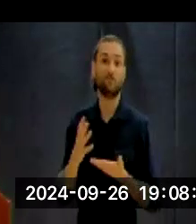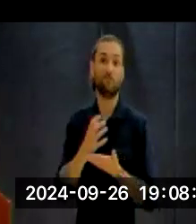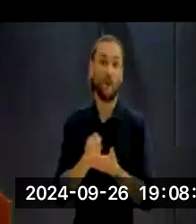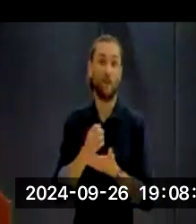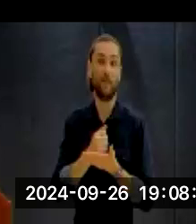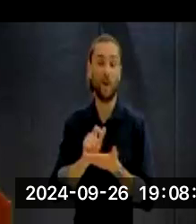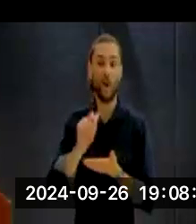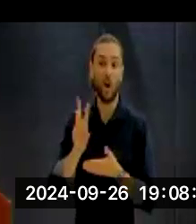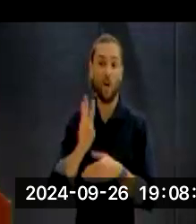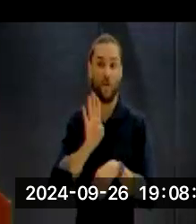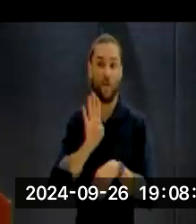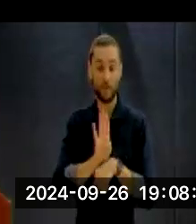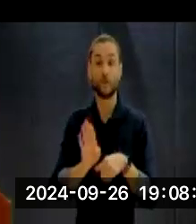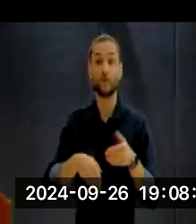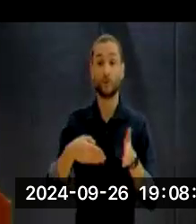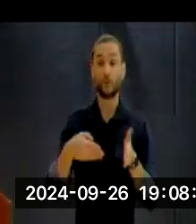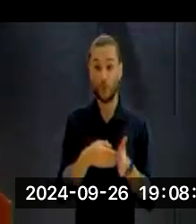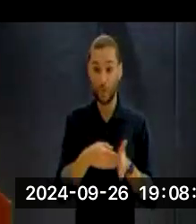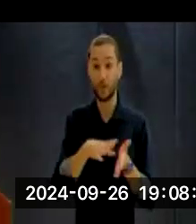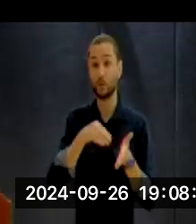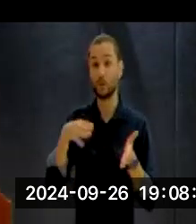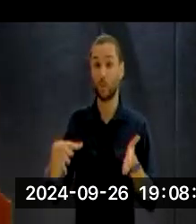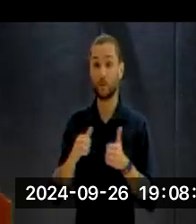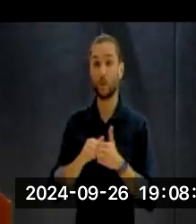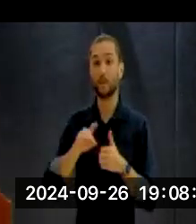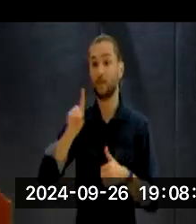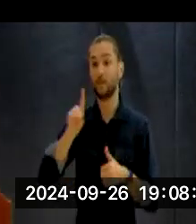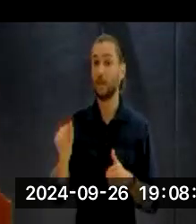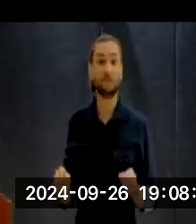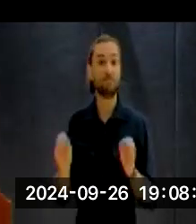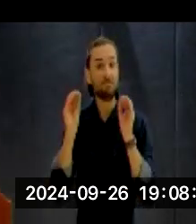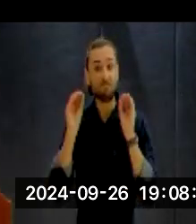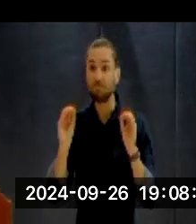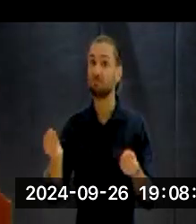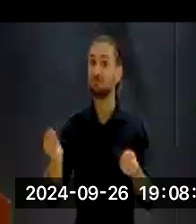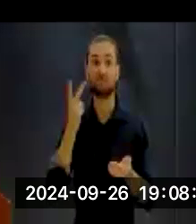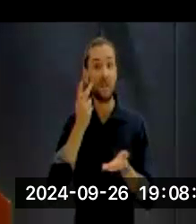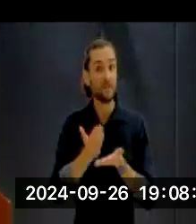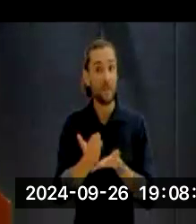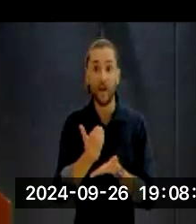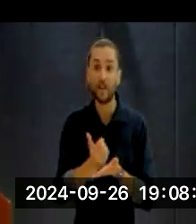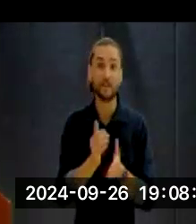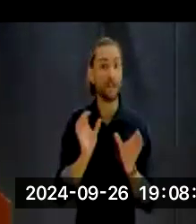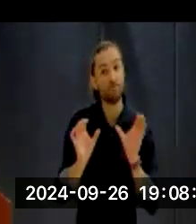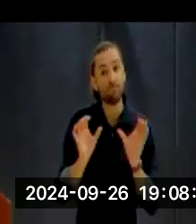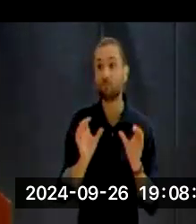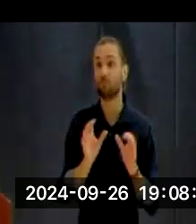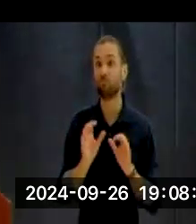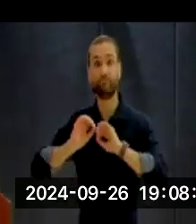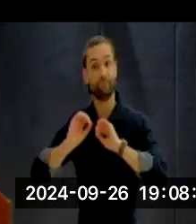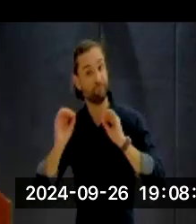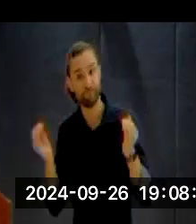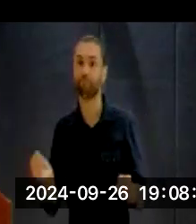with disabilities without any transparency and without any board